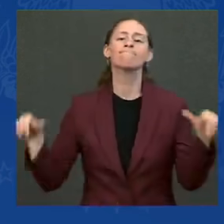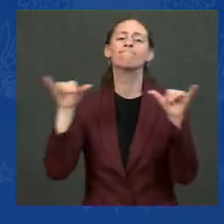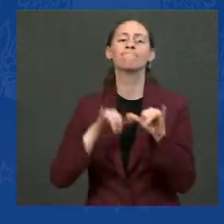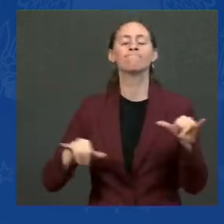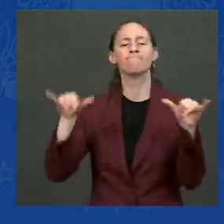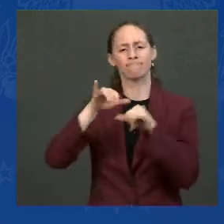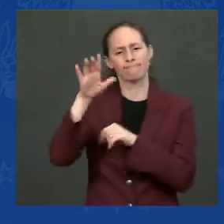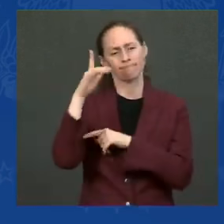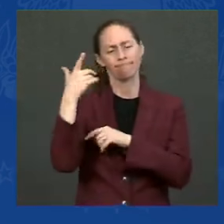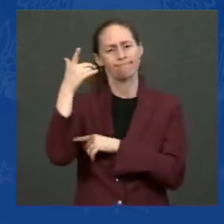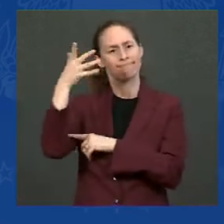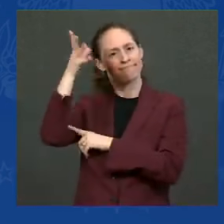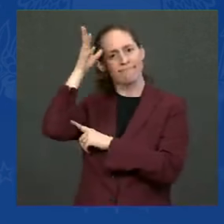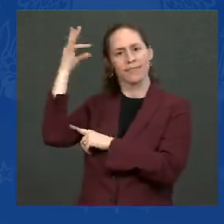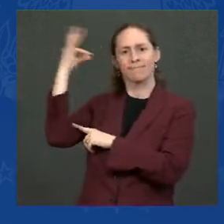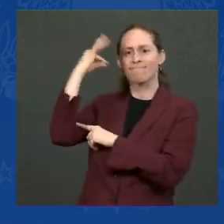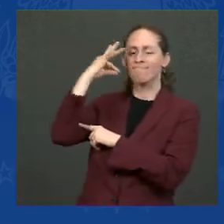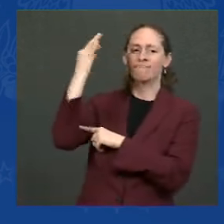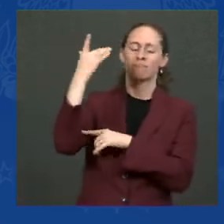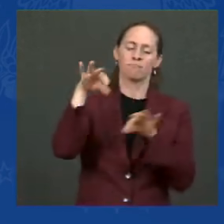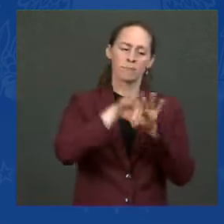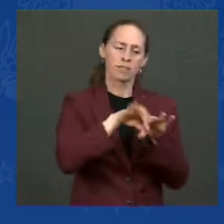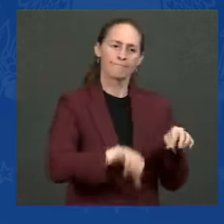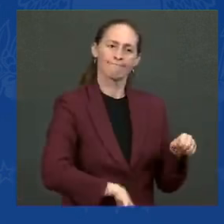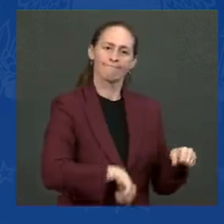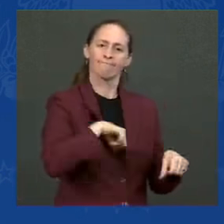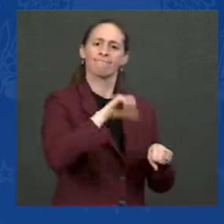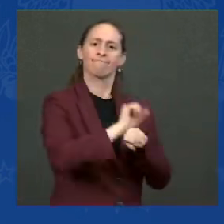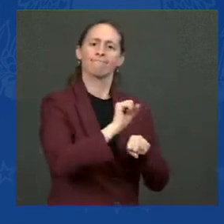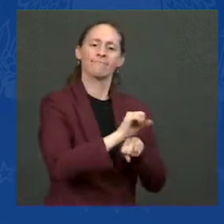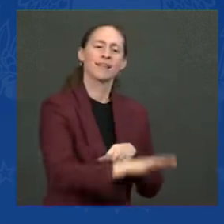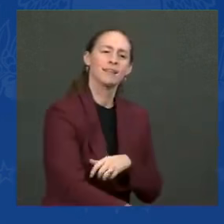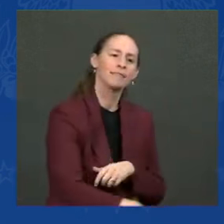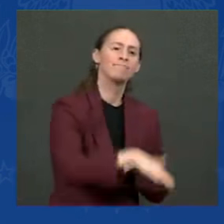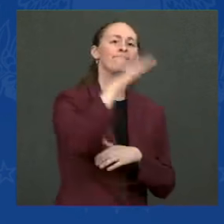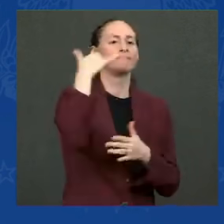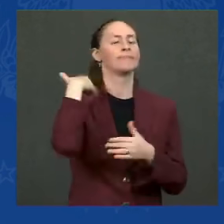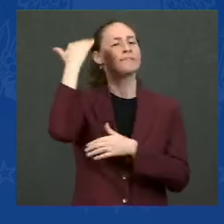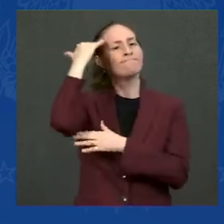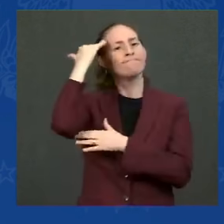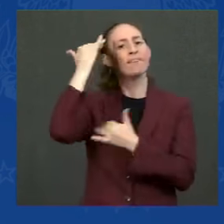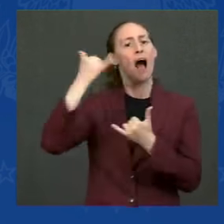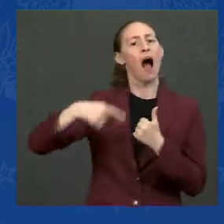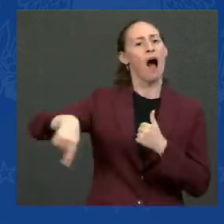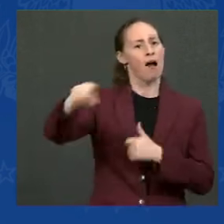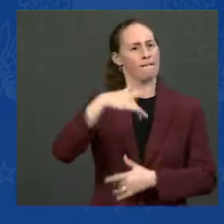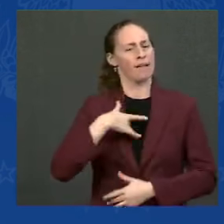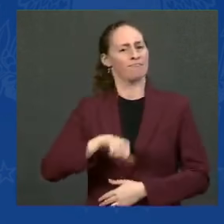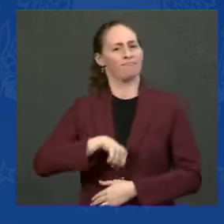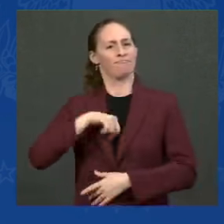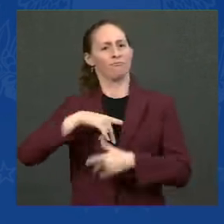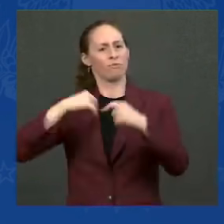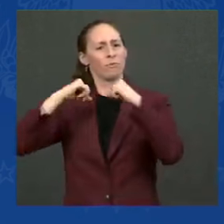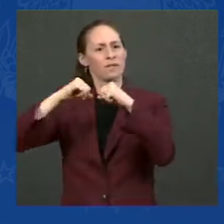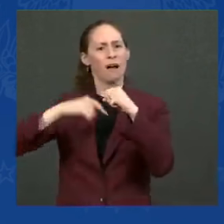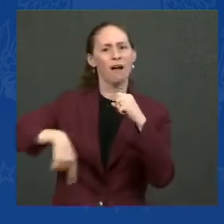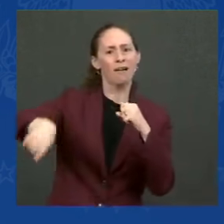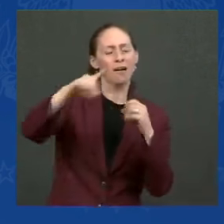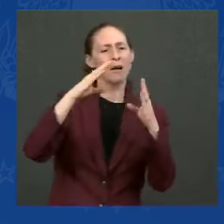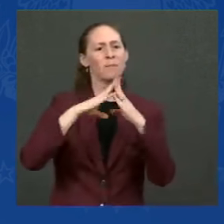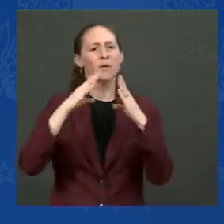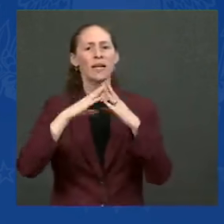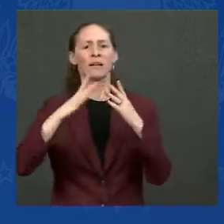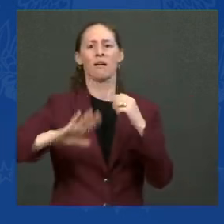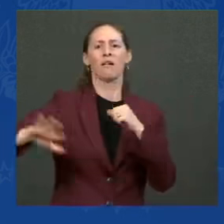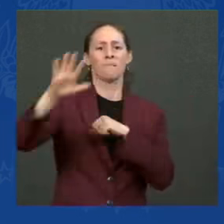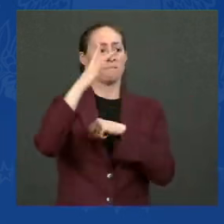you've been doing here about this pandemic is about protecting the dignity of your fellow Americans. You know,